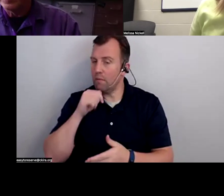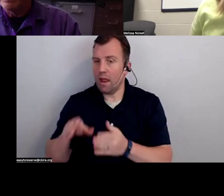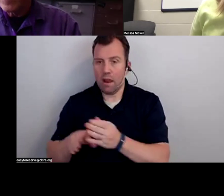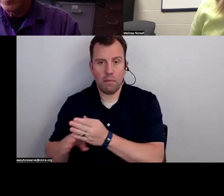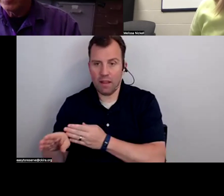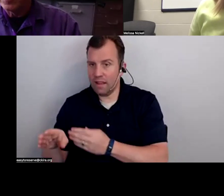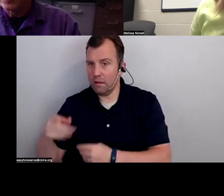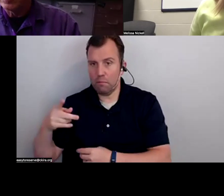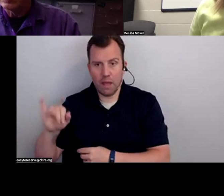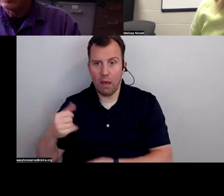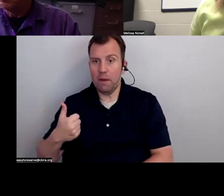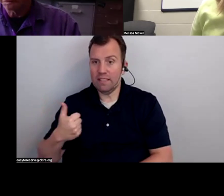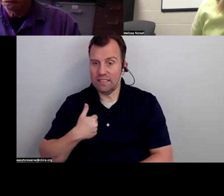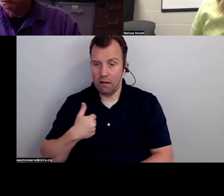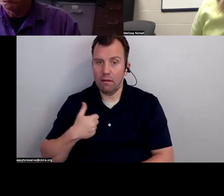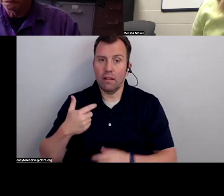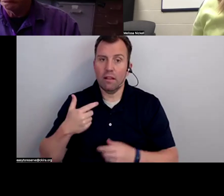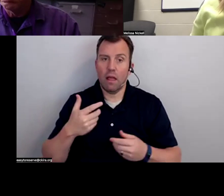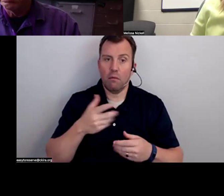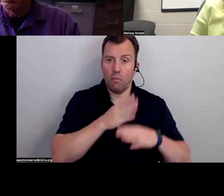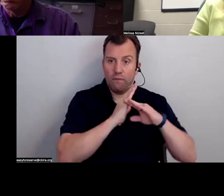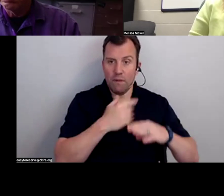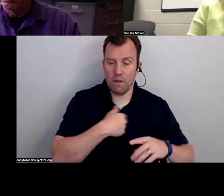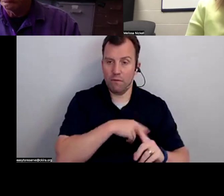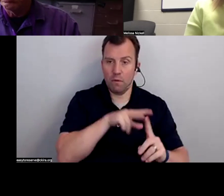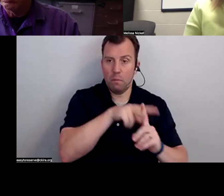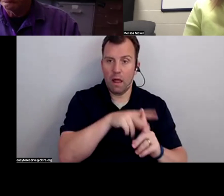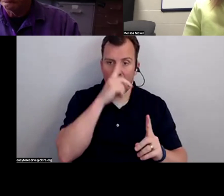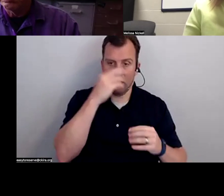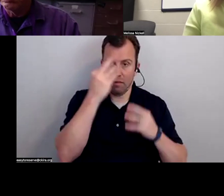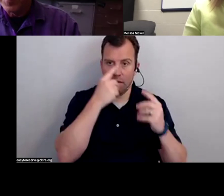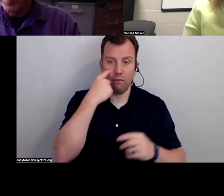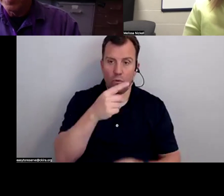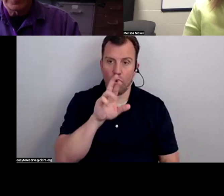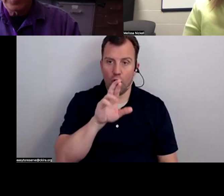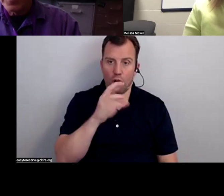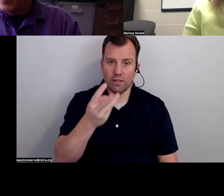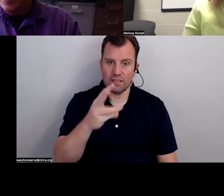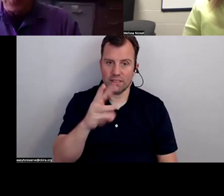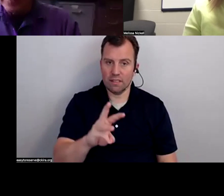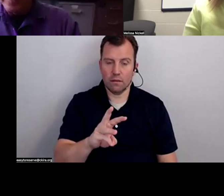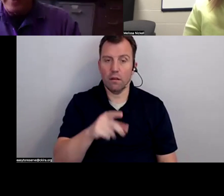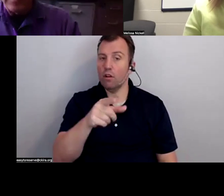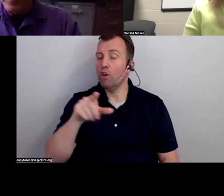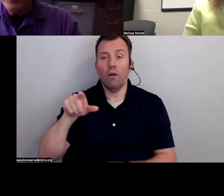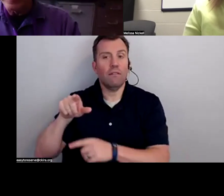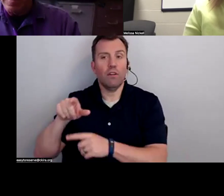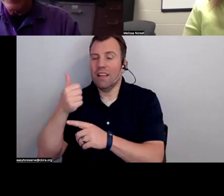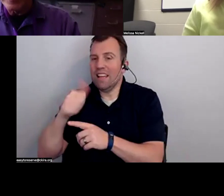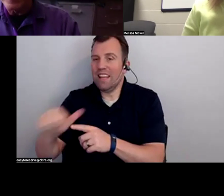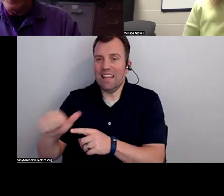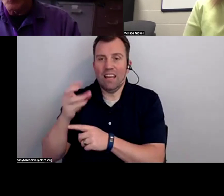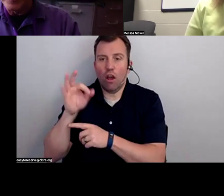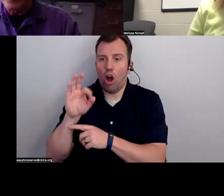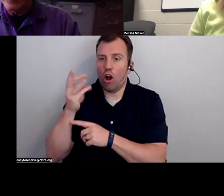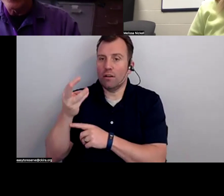PI myself, does that prevent me from applying and being considered for an R16? If you're at anyone who's at an